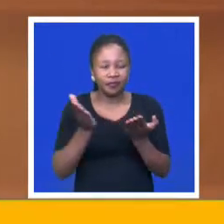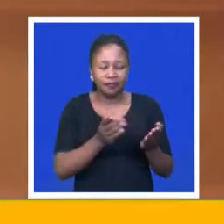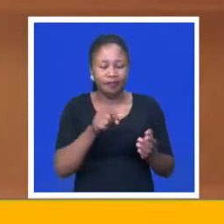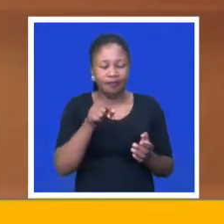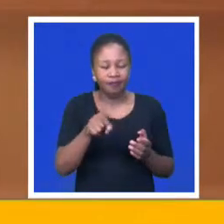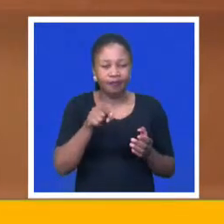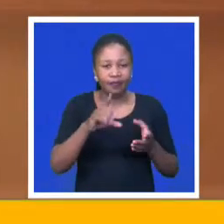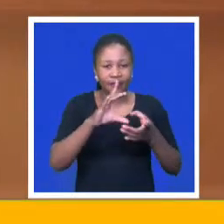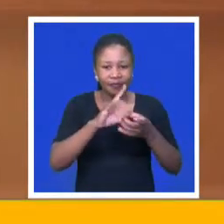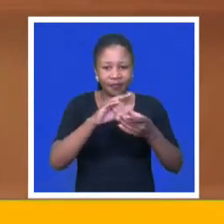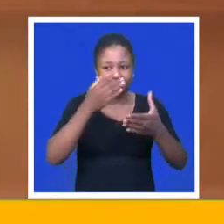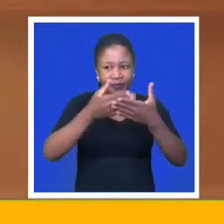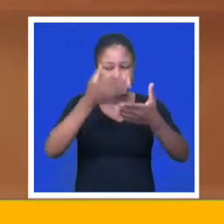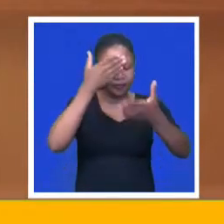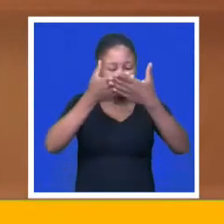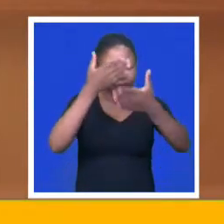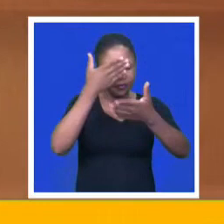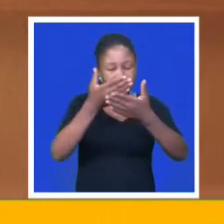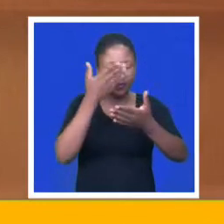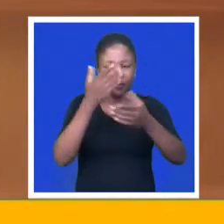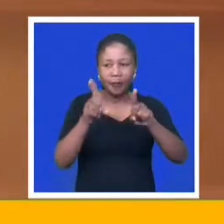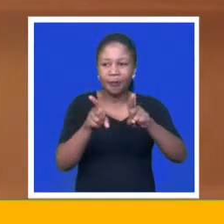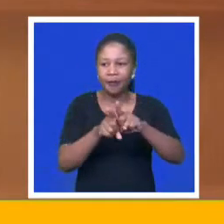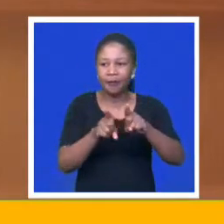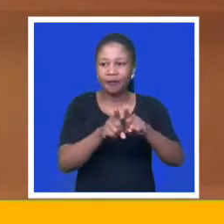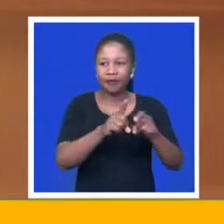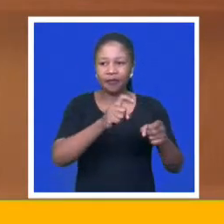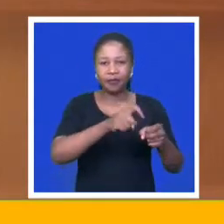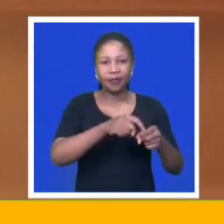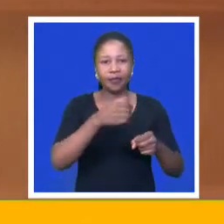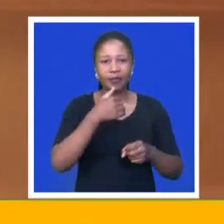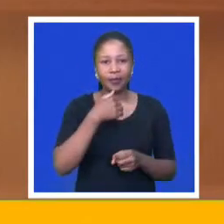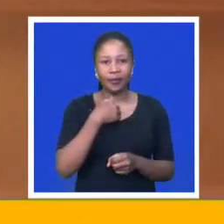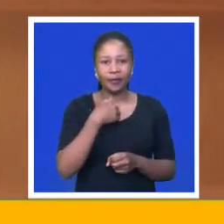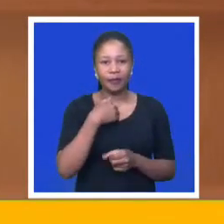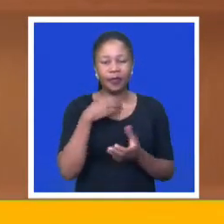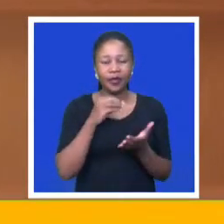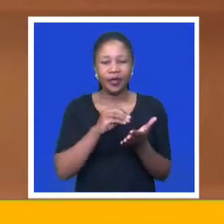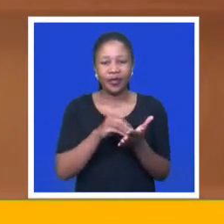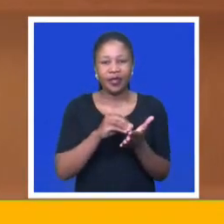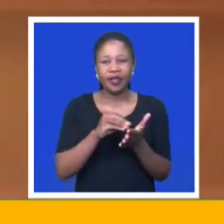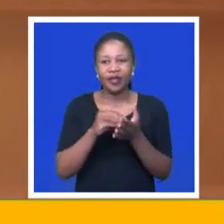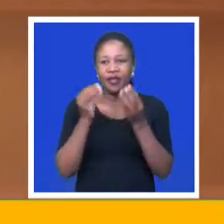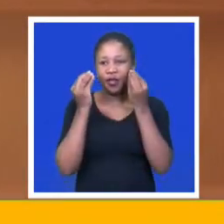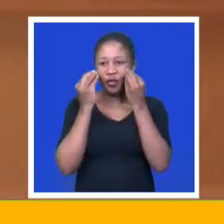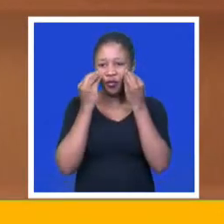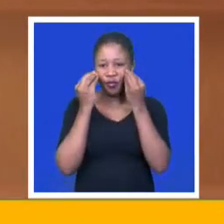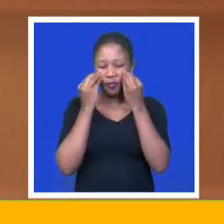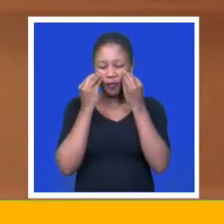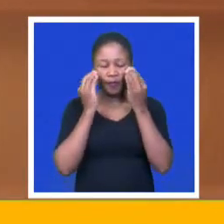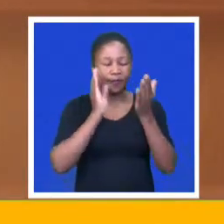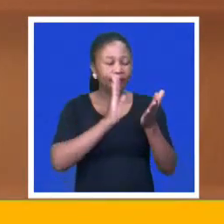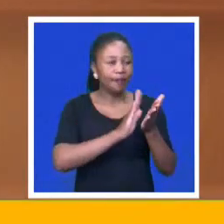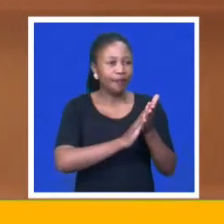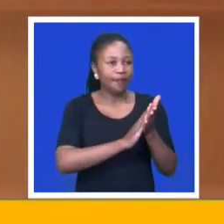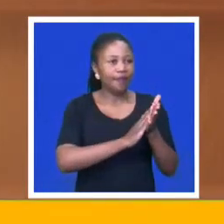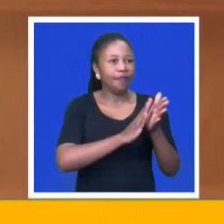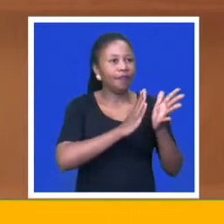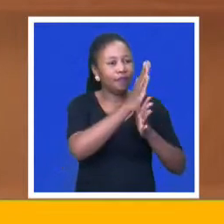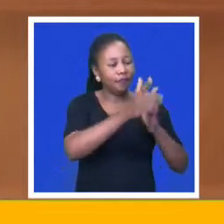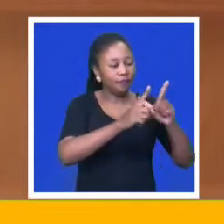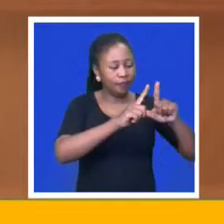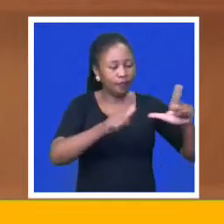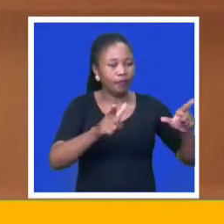Lerato Mabilisa, and also joining me in the studio is my co-host Nogwazi Dlamini and the sign language